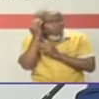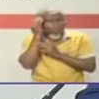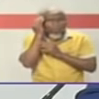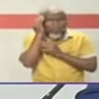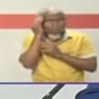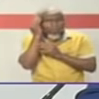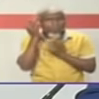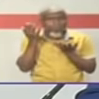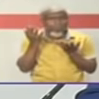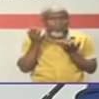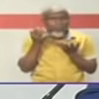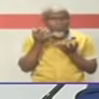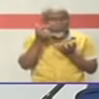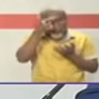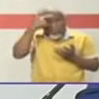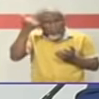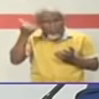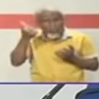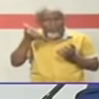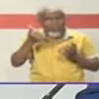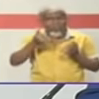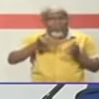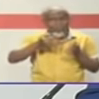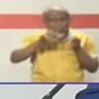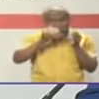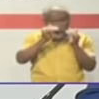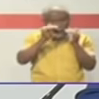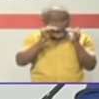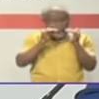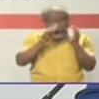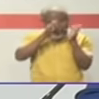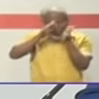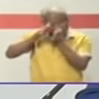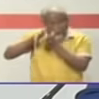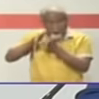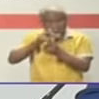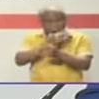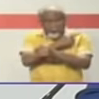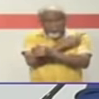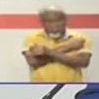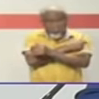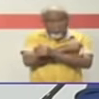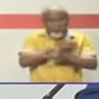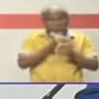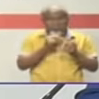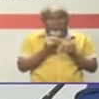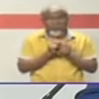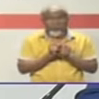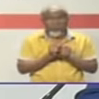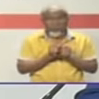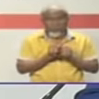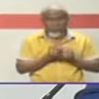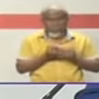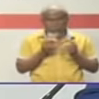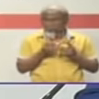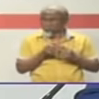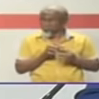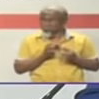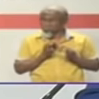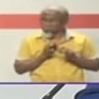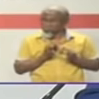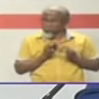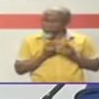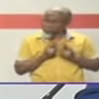noted with respect to the parallel healthcare system. These concerns are even more relevant given